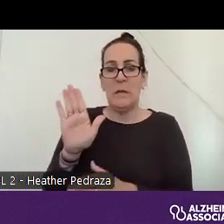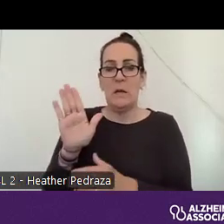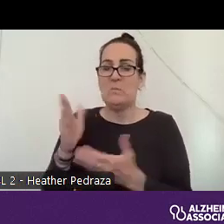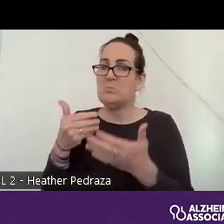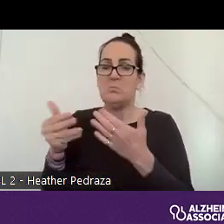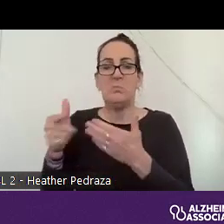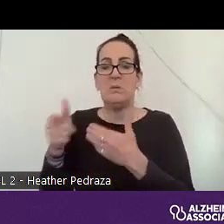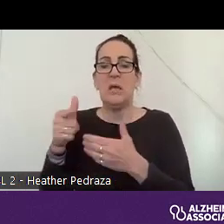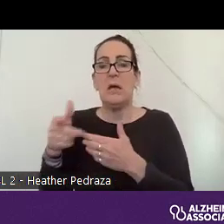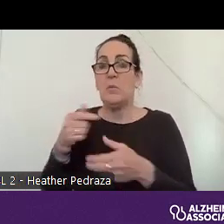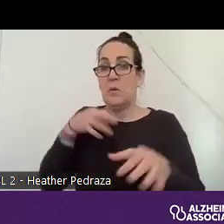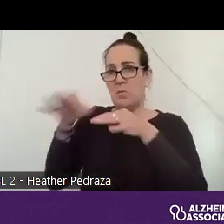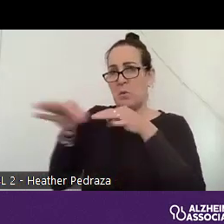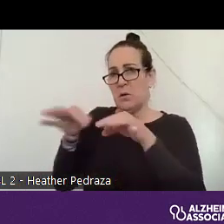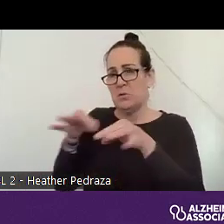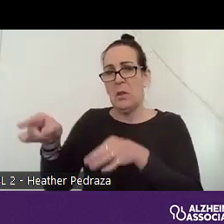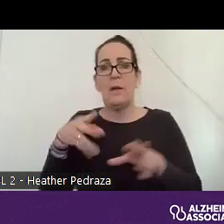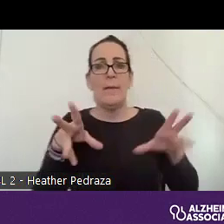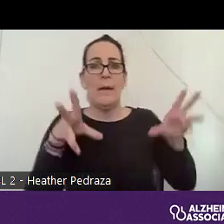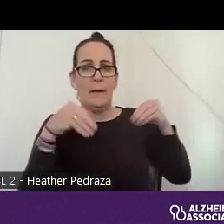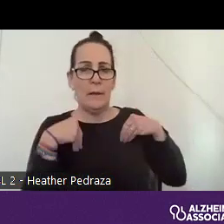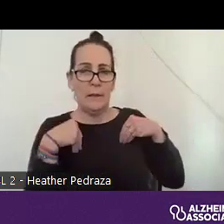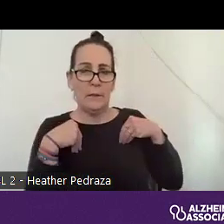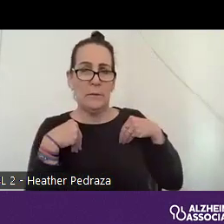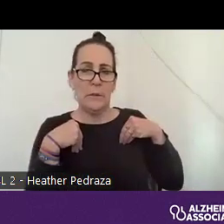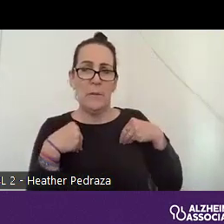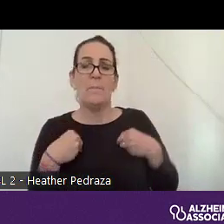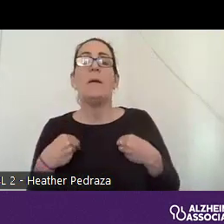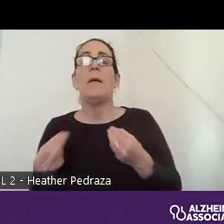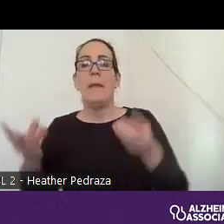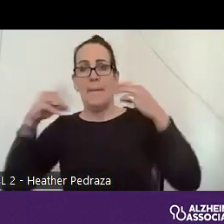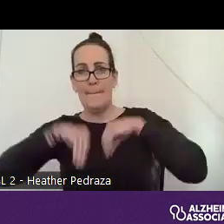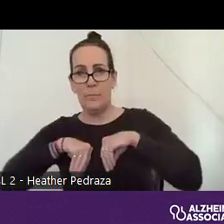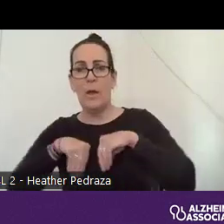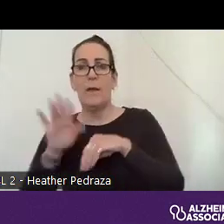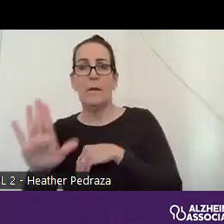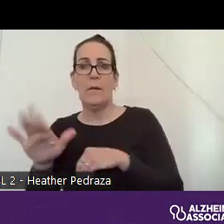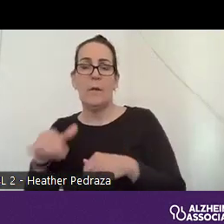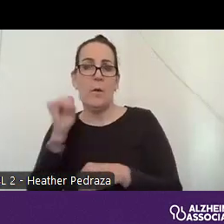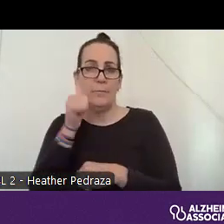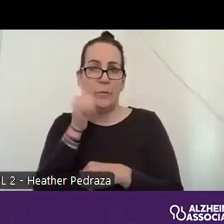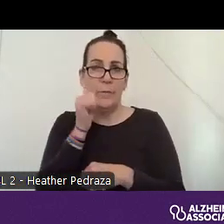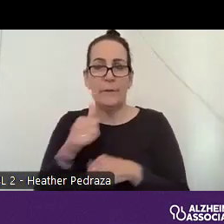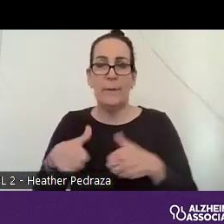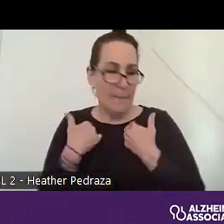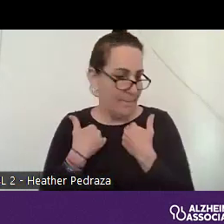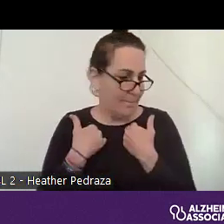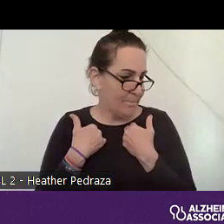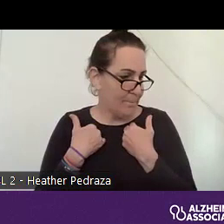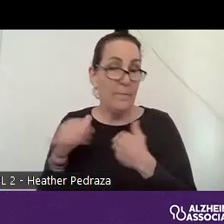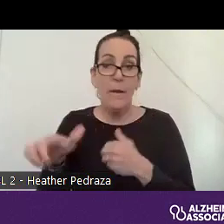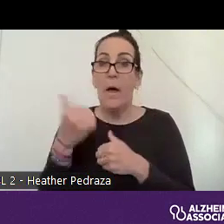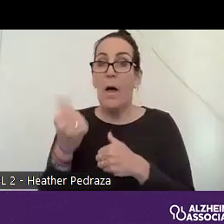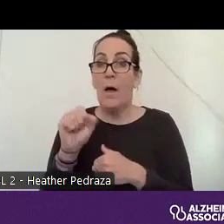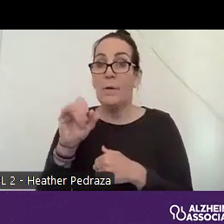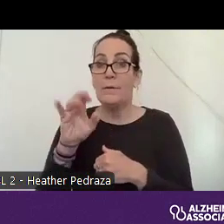guidance was given to them about a healthy lifestyle. It was up to them to implement it into their day-to-day life. The other side of this